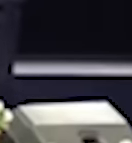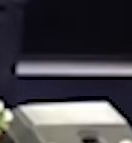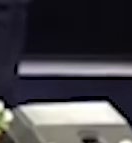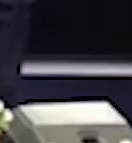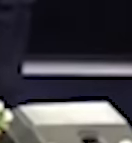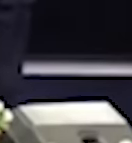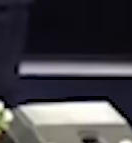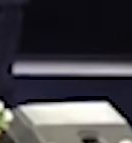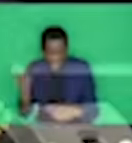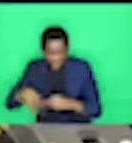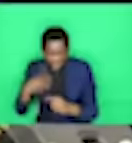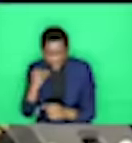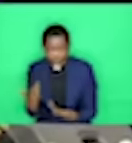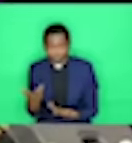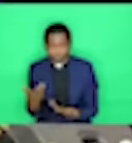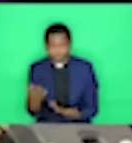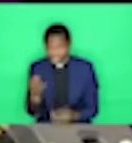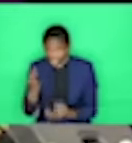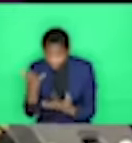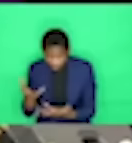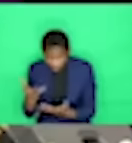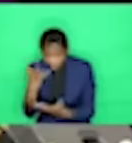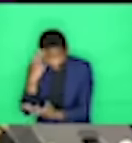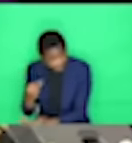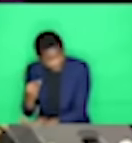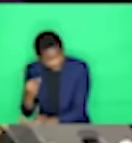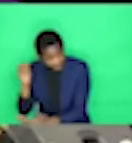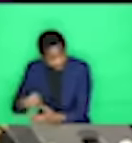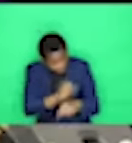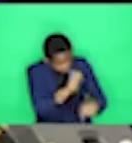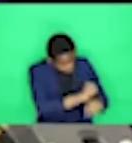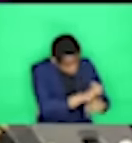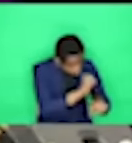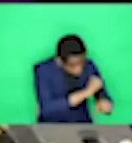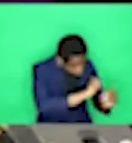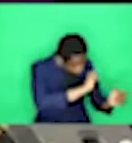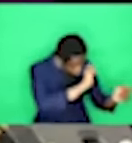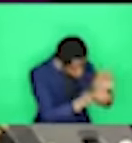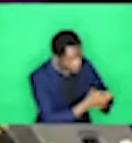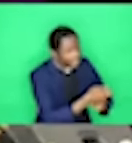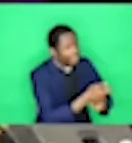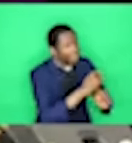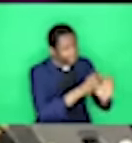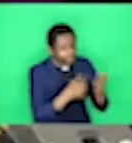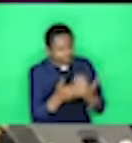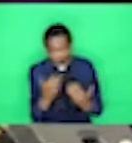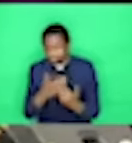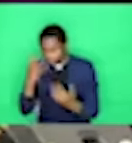sleep, untimina. Work on the people. Yo, but person da yes, any panu wajuma.